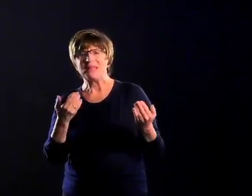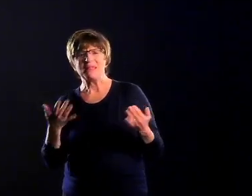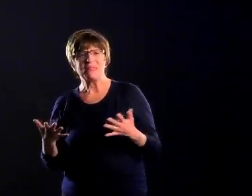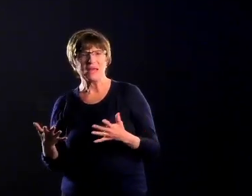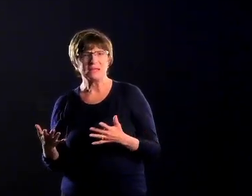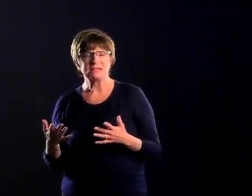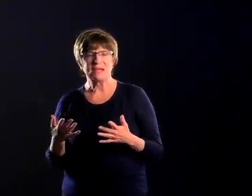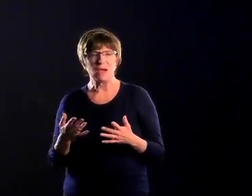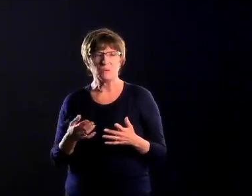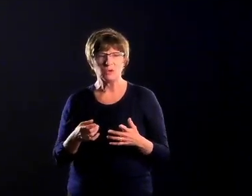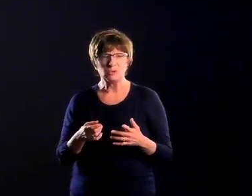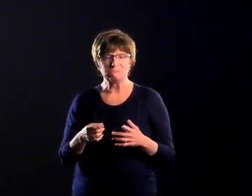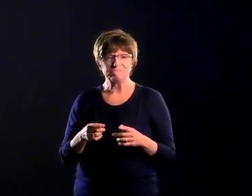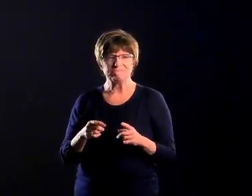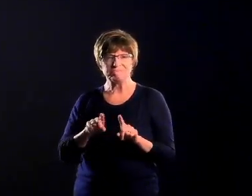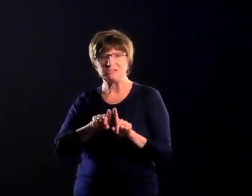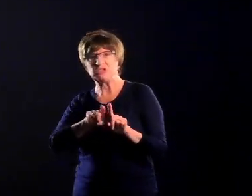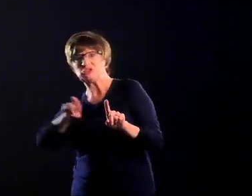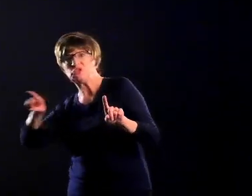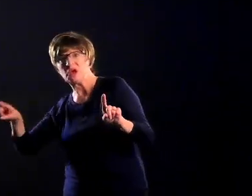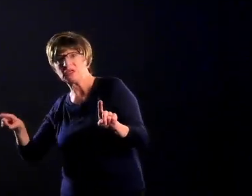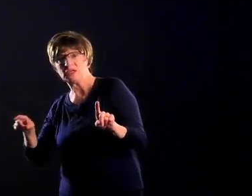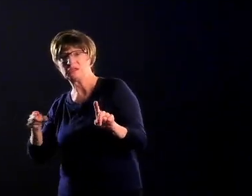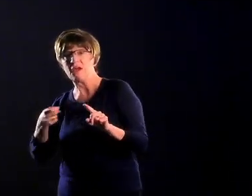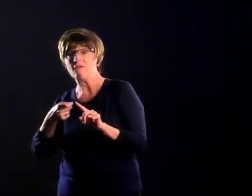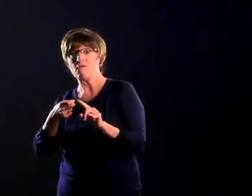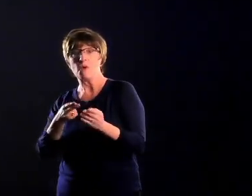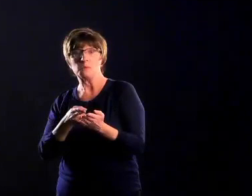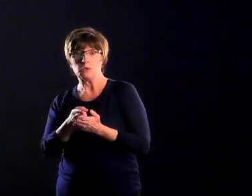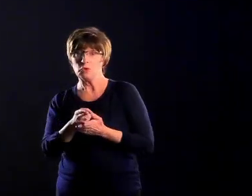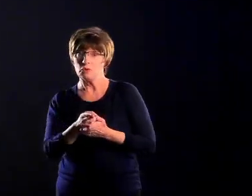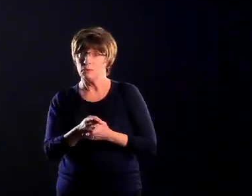away from truth, but God's word remains true.